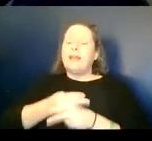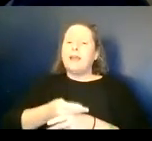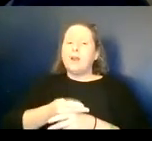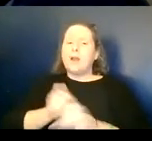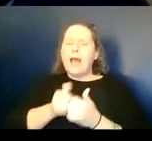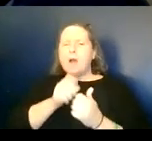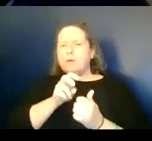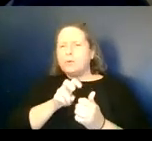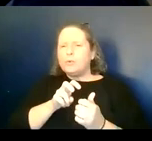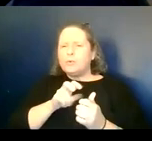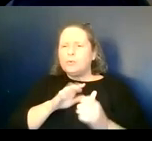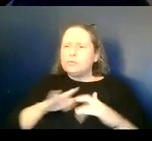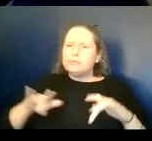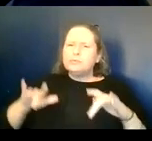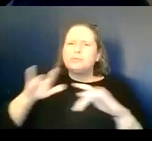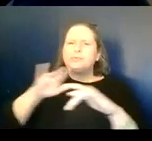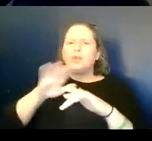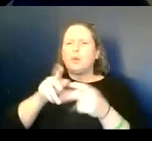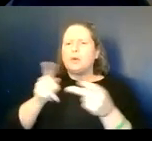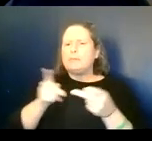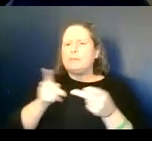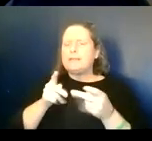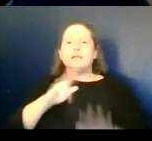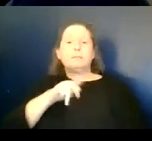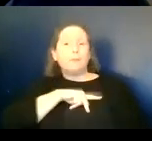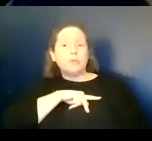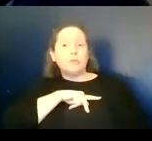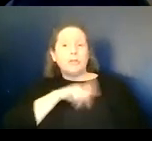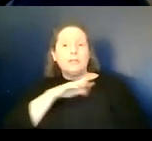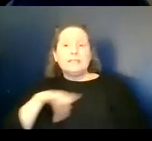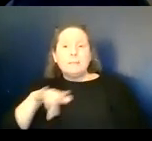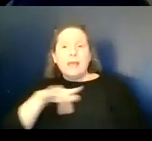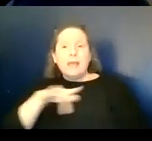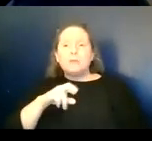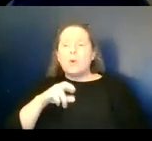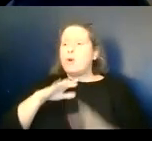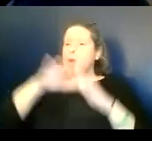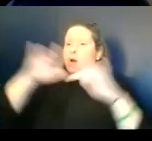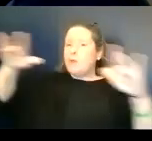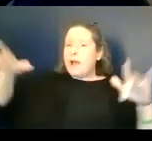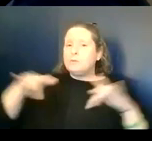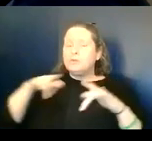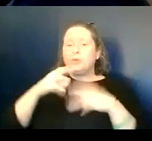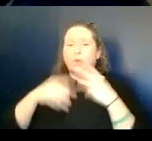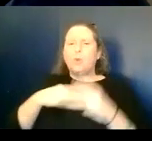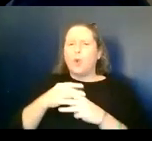navigating your space, whether it is your personal space or the space around you. So